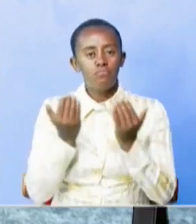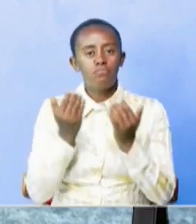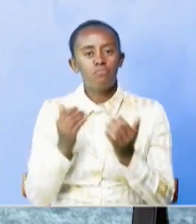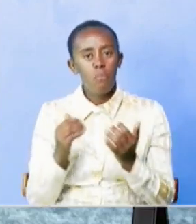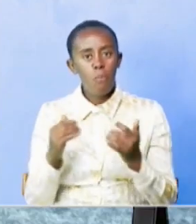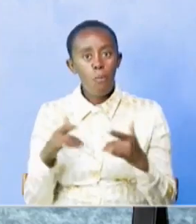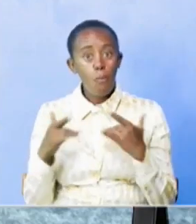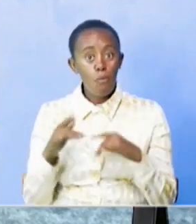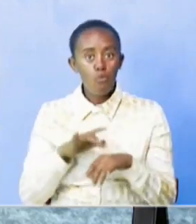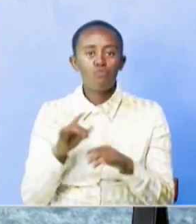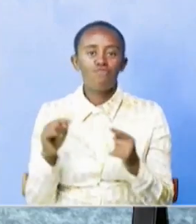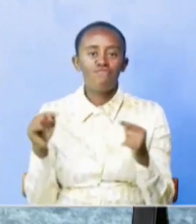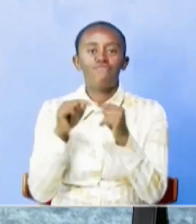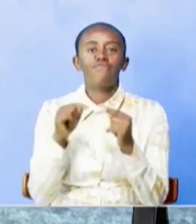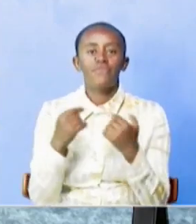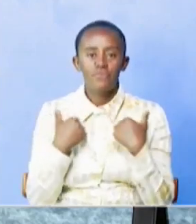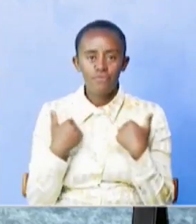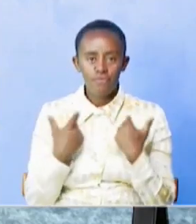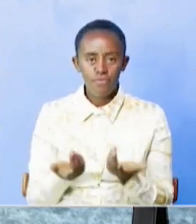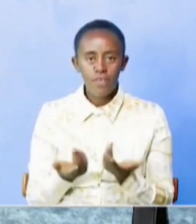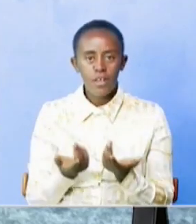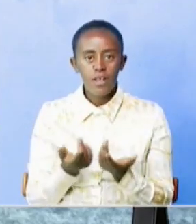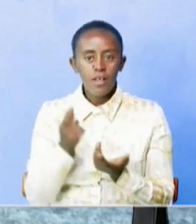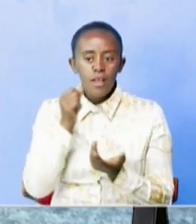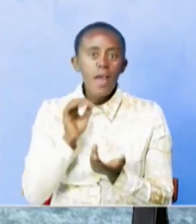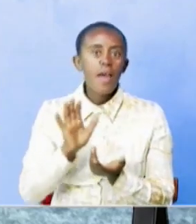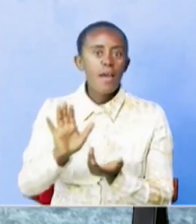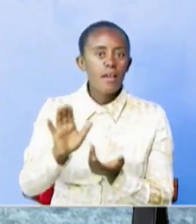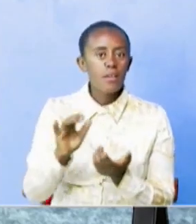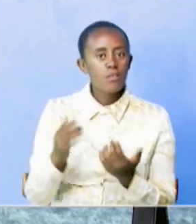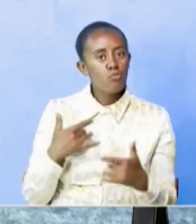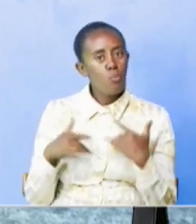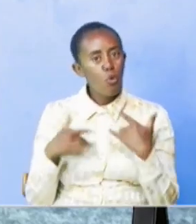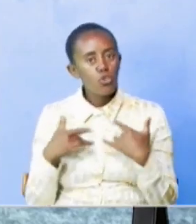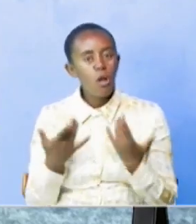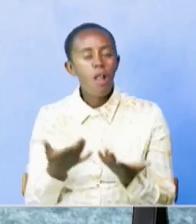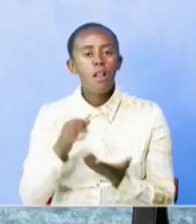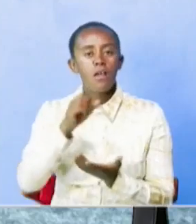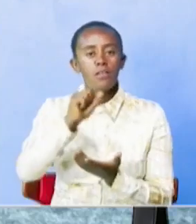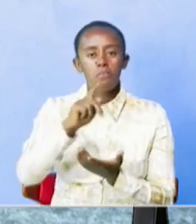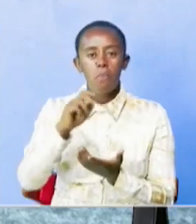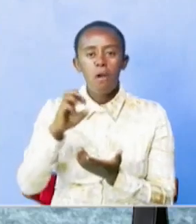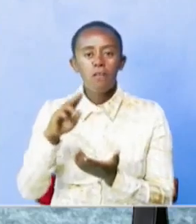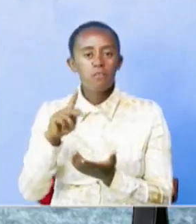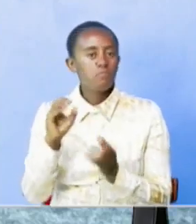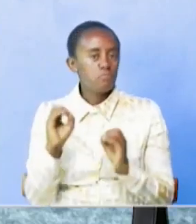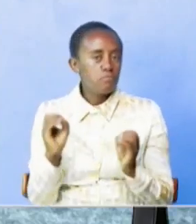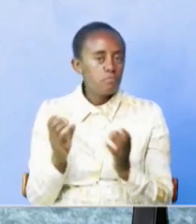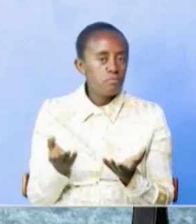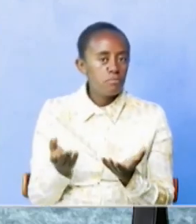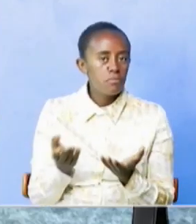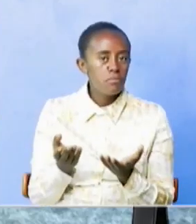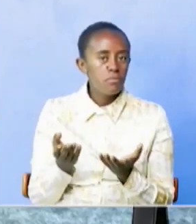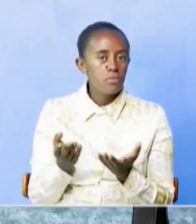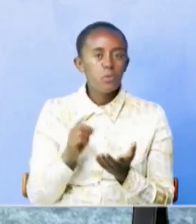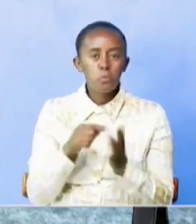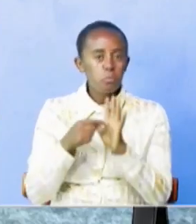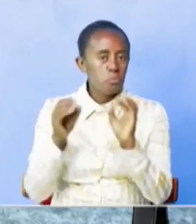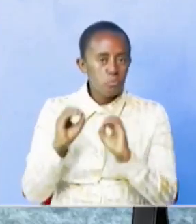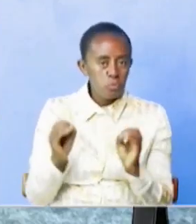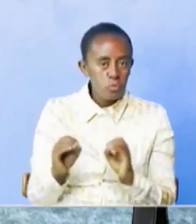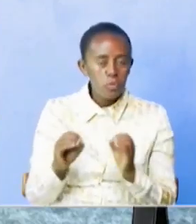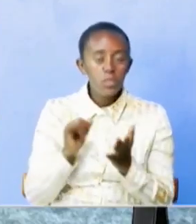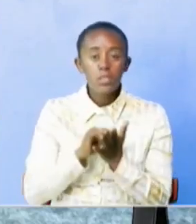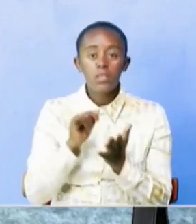something. So her spark, her emotional spark is not there. It's not shown. That